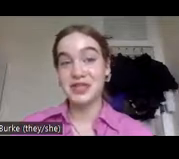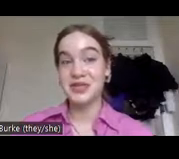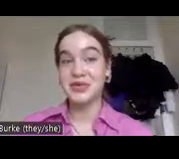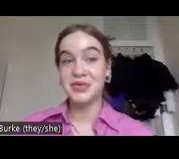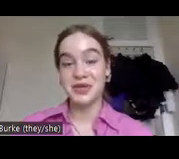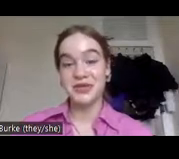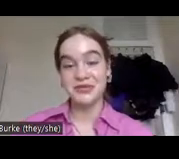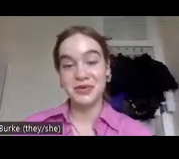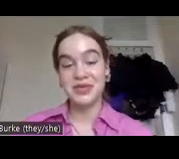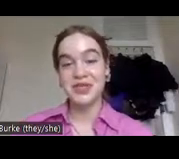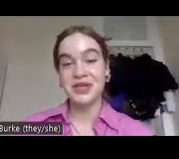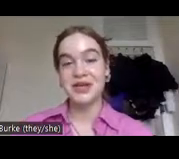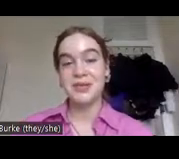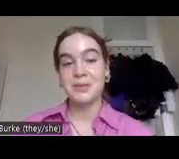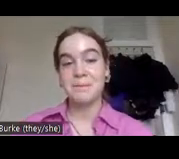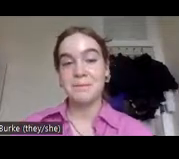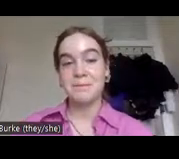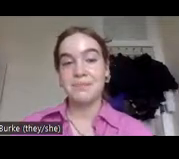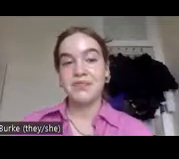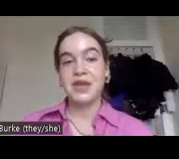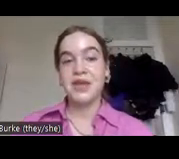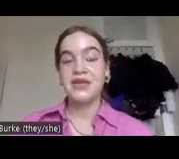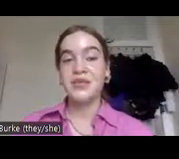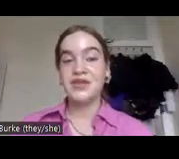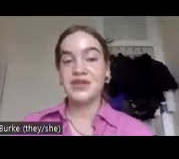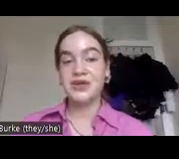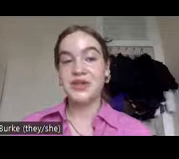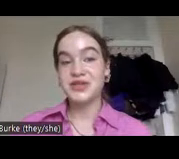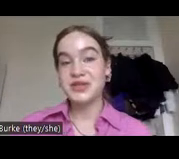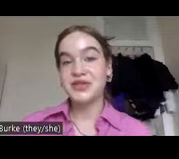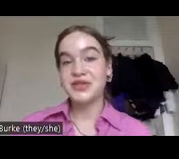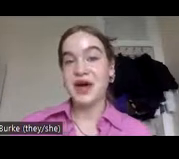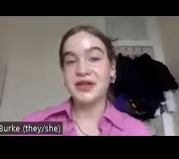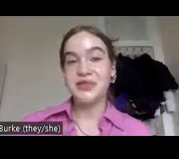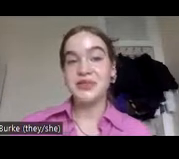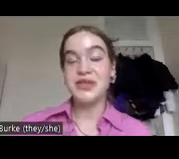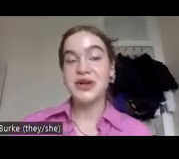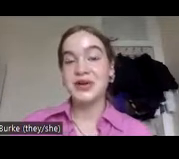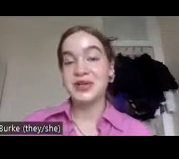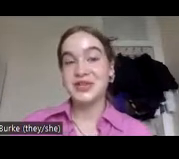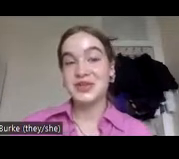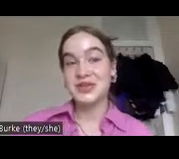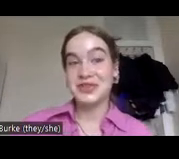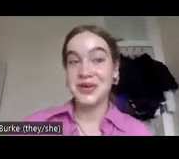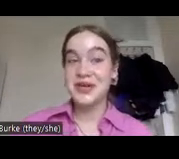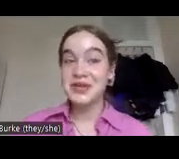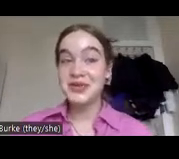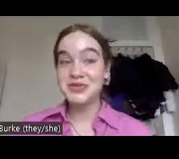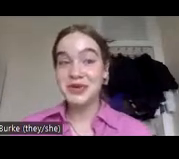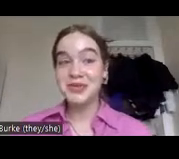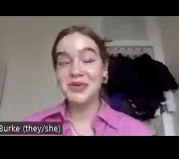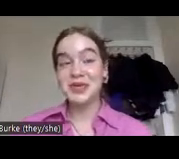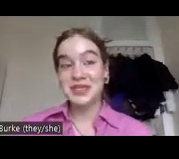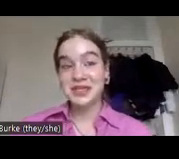your address, so pretty straightforward. And then once you're registered to add an opportunity, all you need to do is fill out another